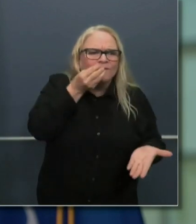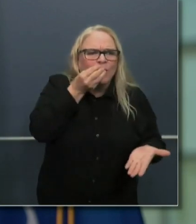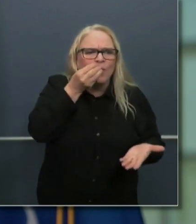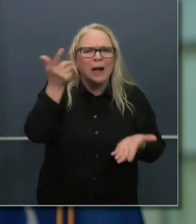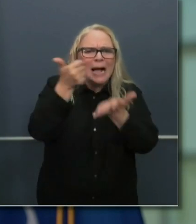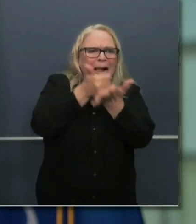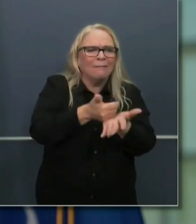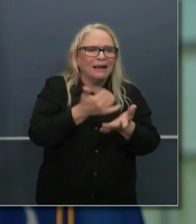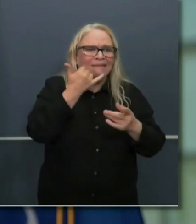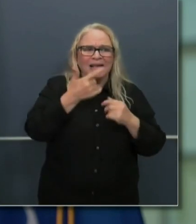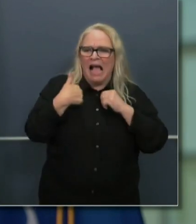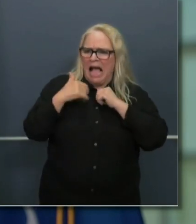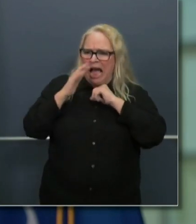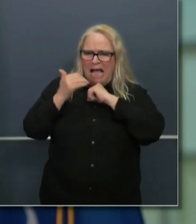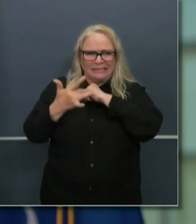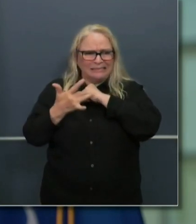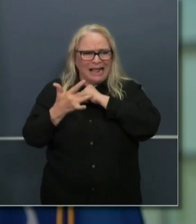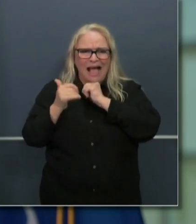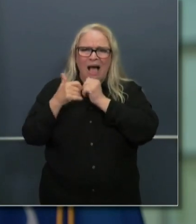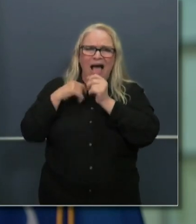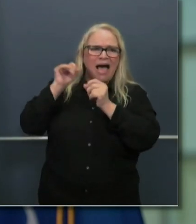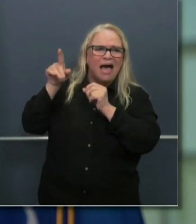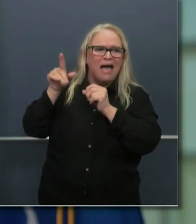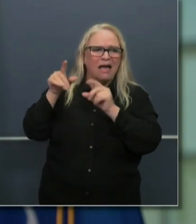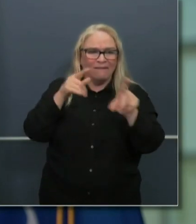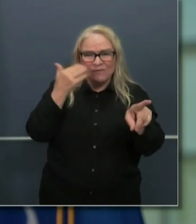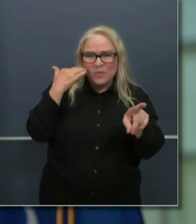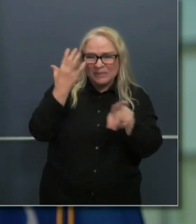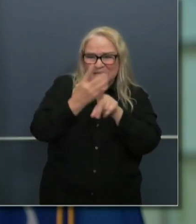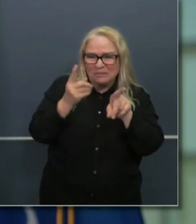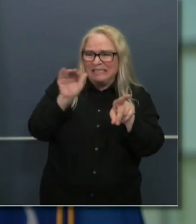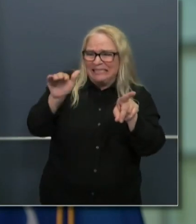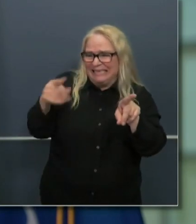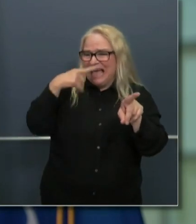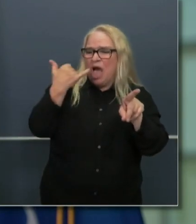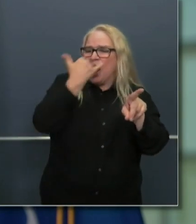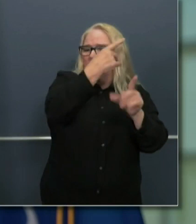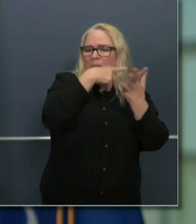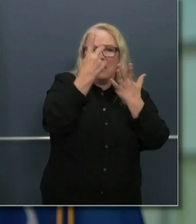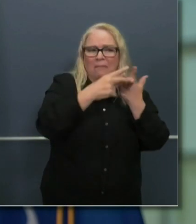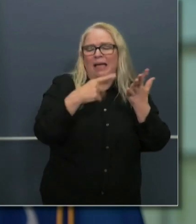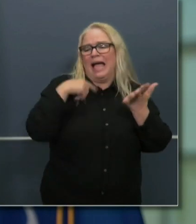technology, to ask someone that is caring for you to go to